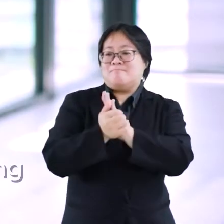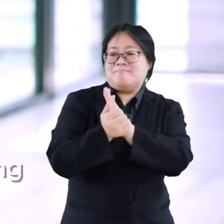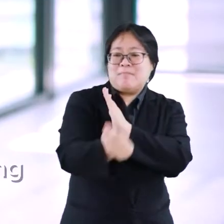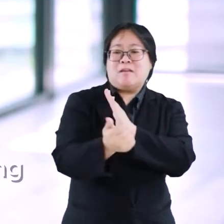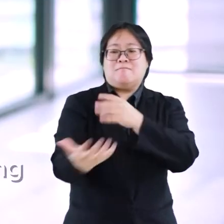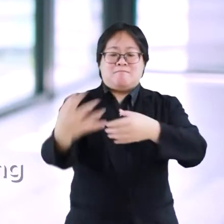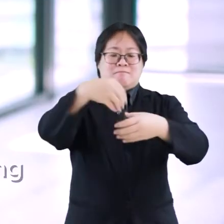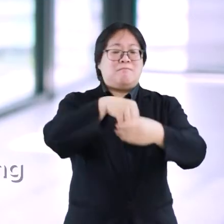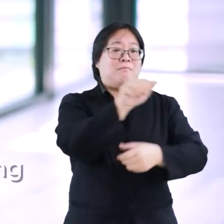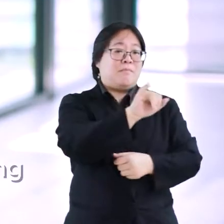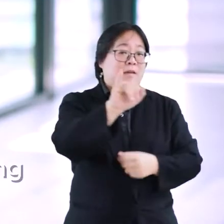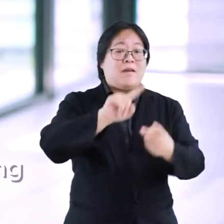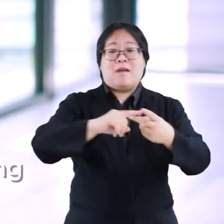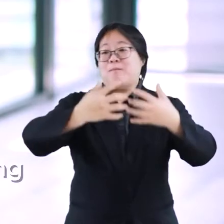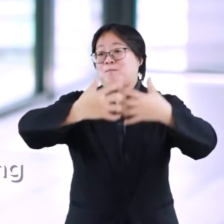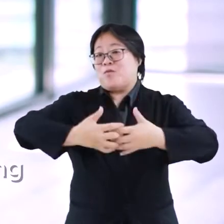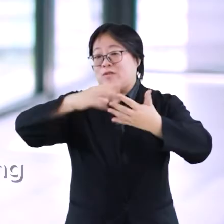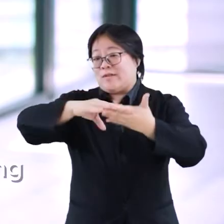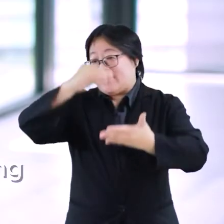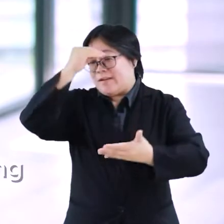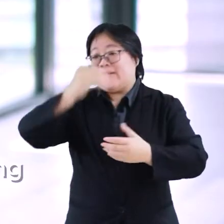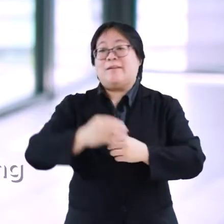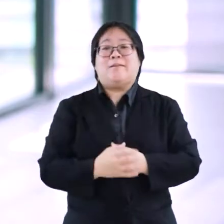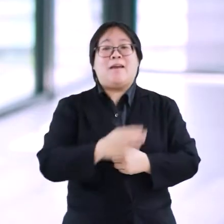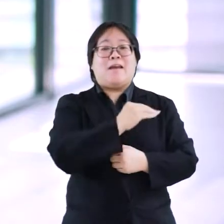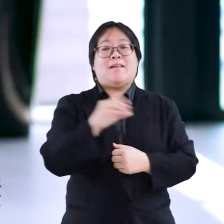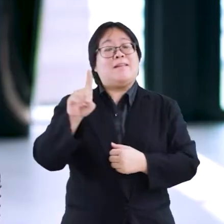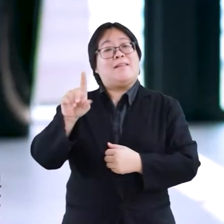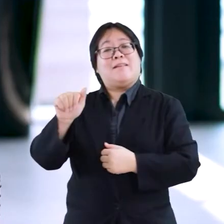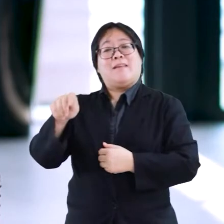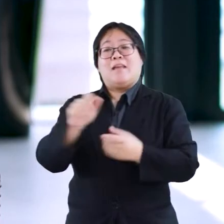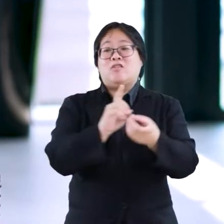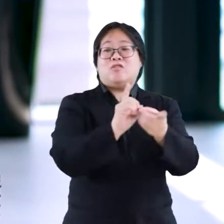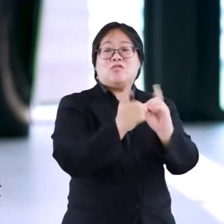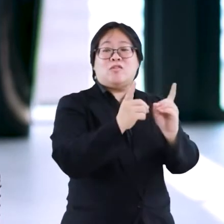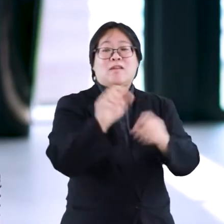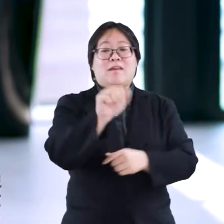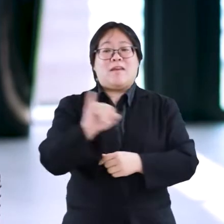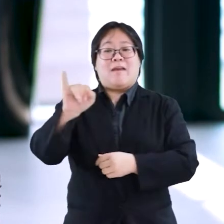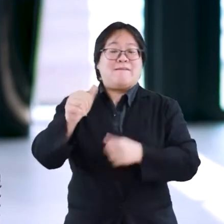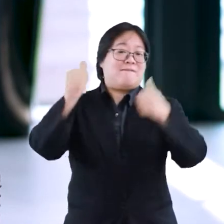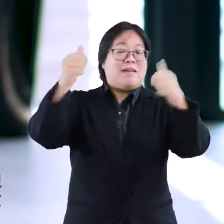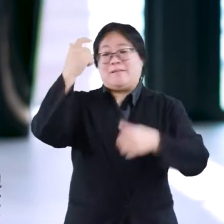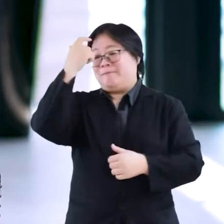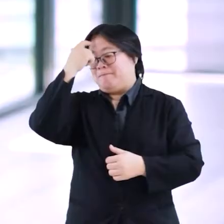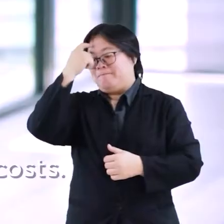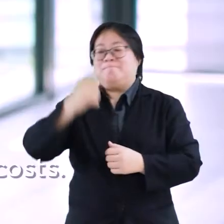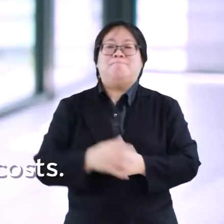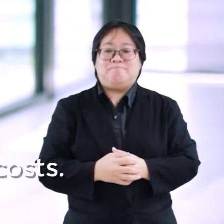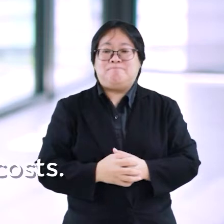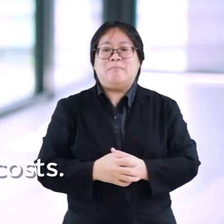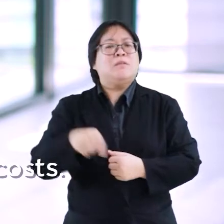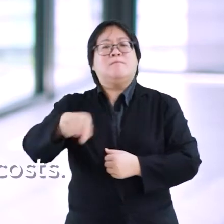and driving expertise in AI, machine learning, and data, digital, and AI first mindset,